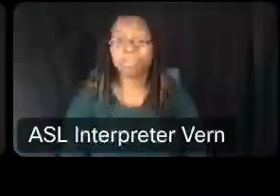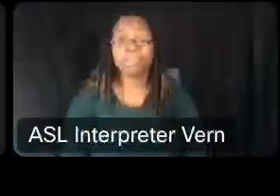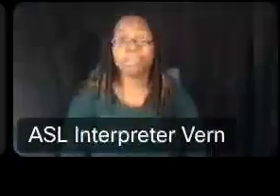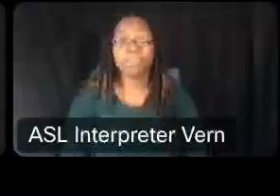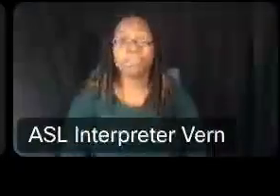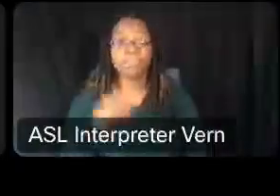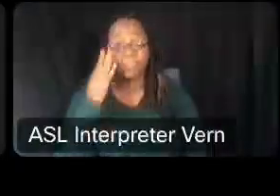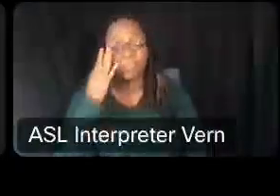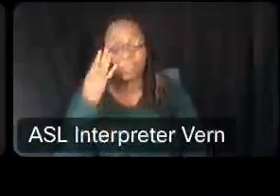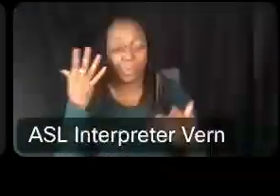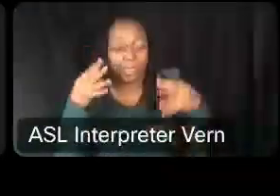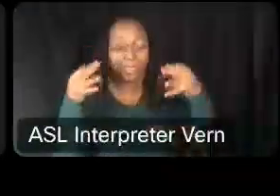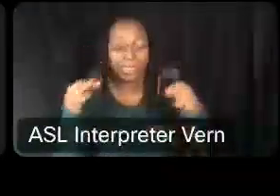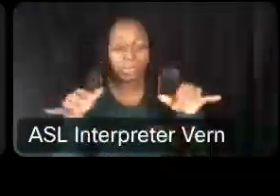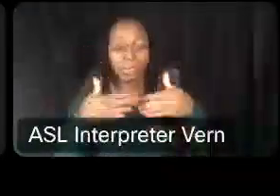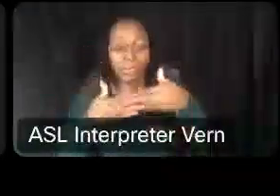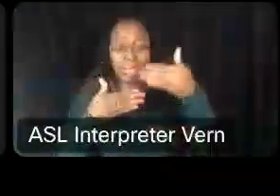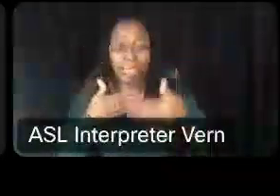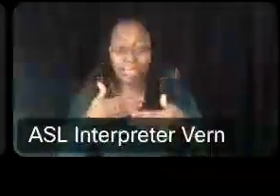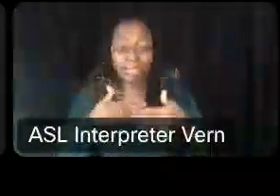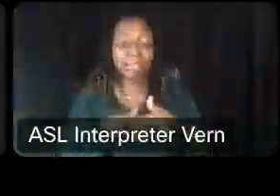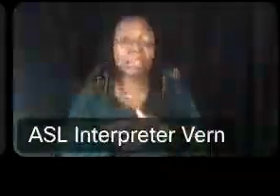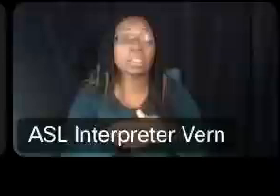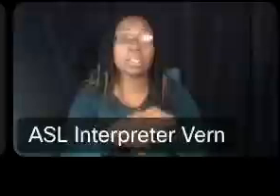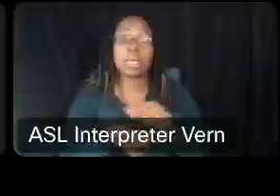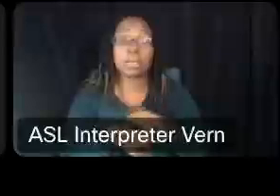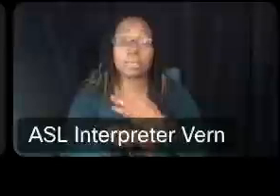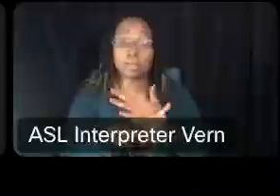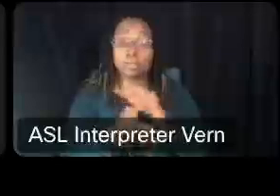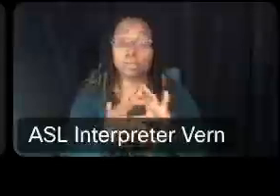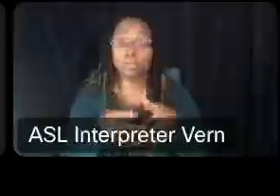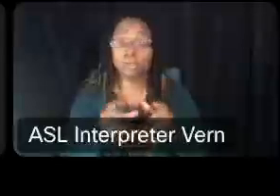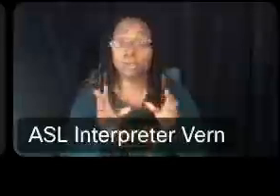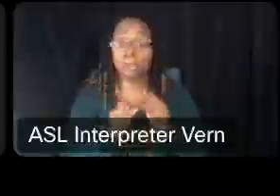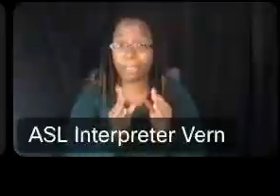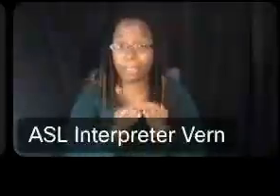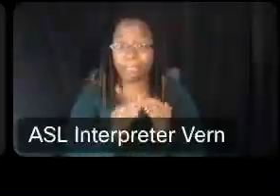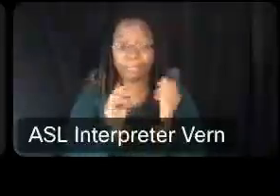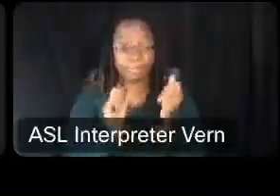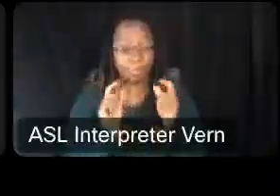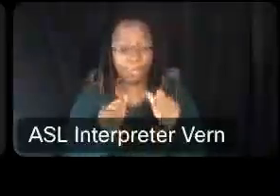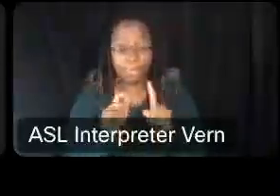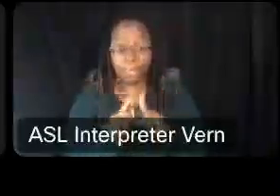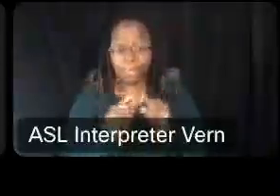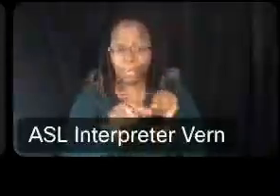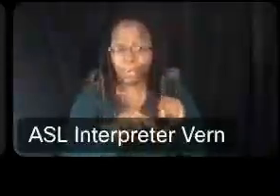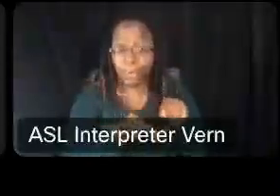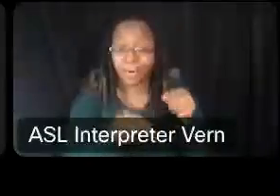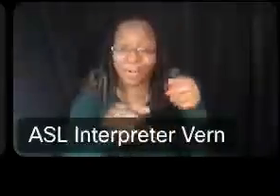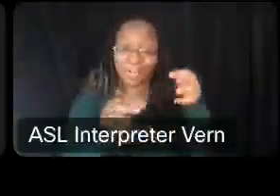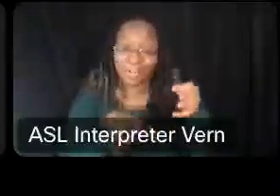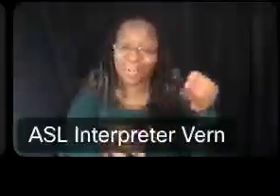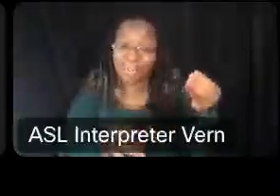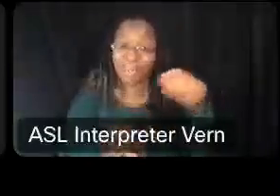to do next was actually a virtual group meeting that everyone could attend, and they decided that Mondays were